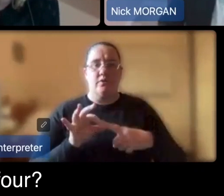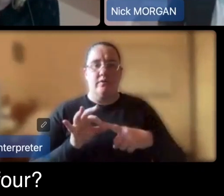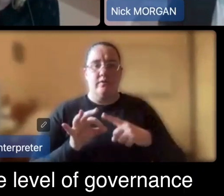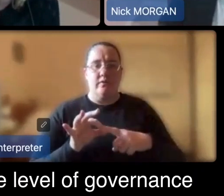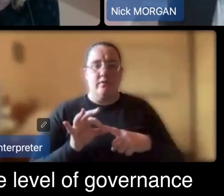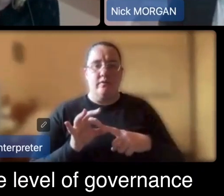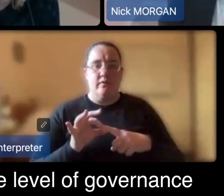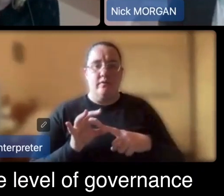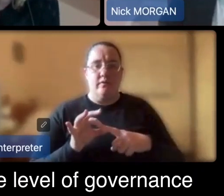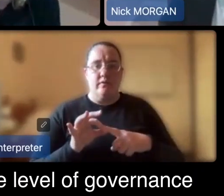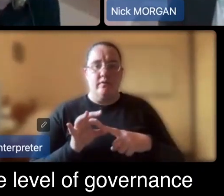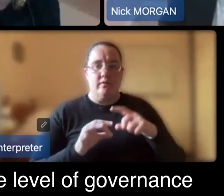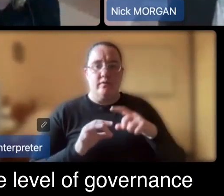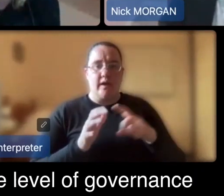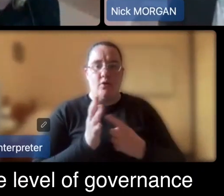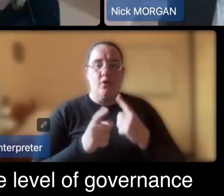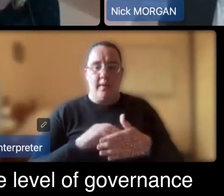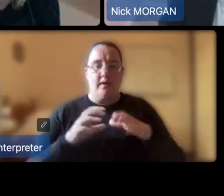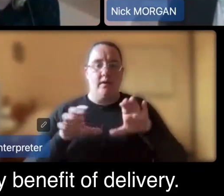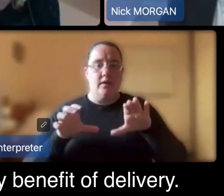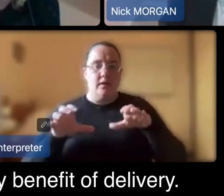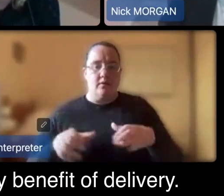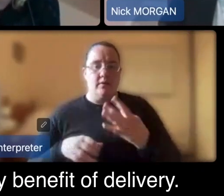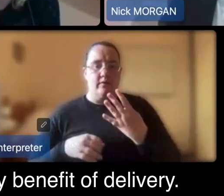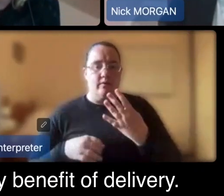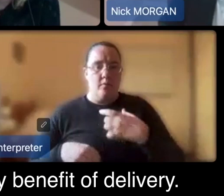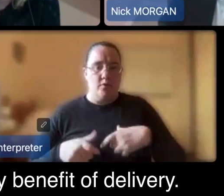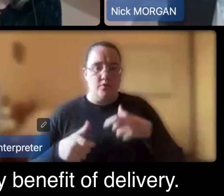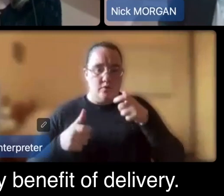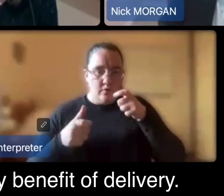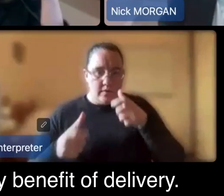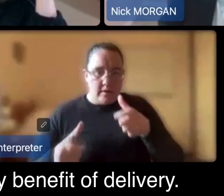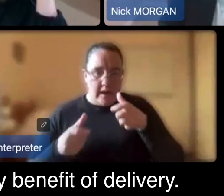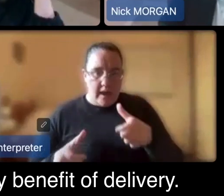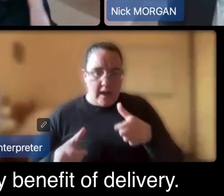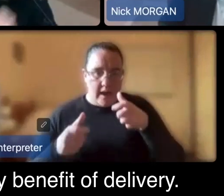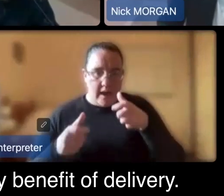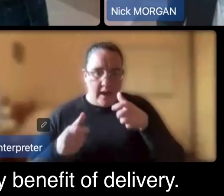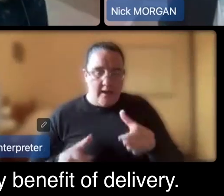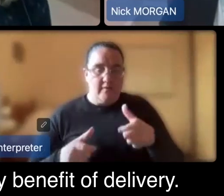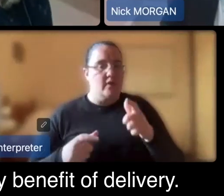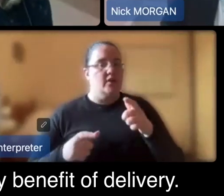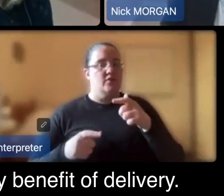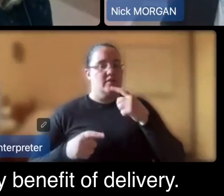4? And the question noted the level of governance outweighs the community benefit of delivery.